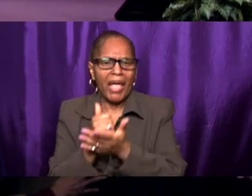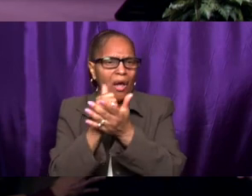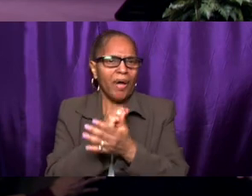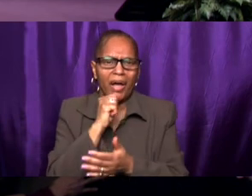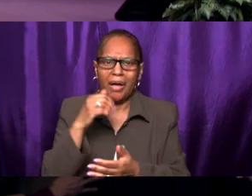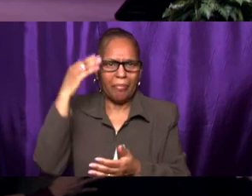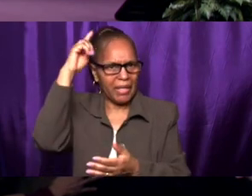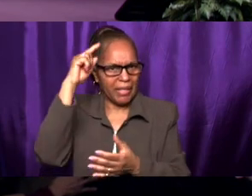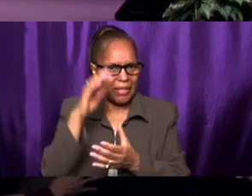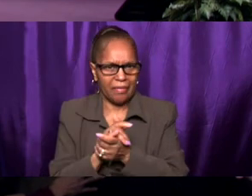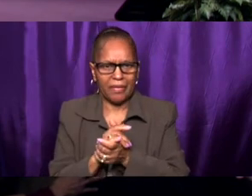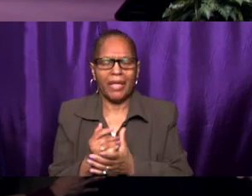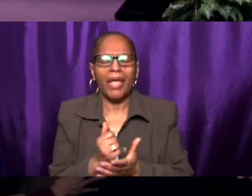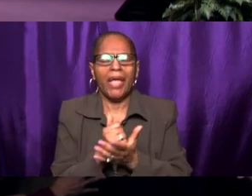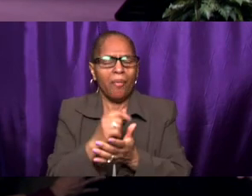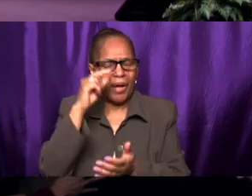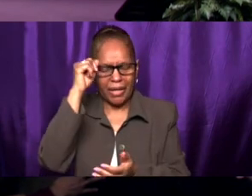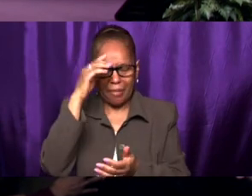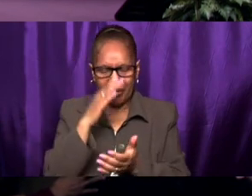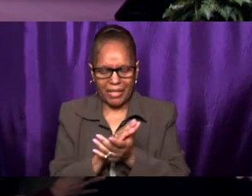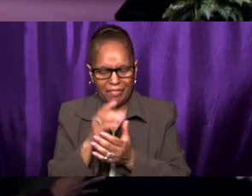it. Help our unbelief.